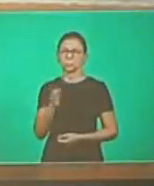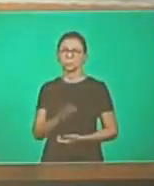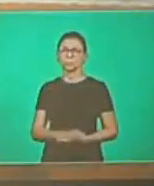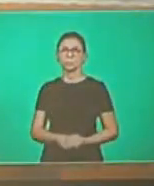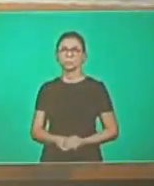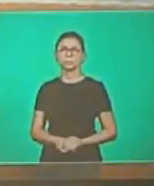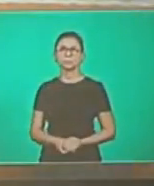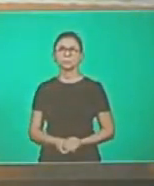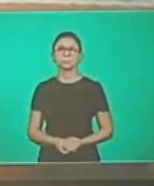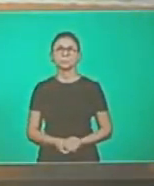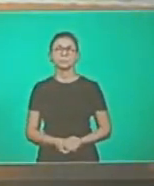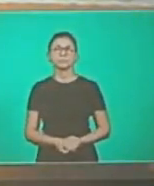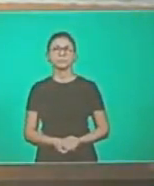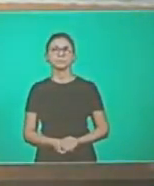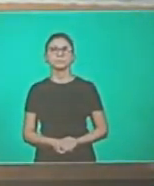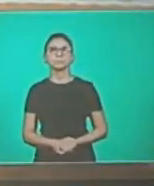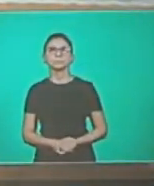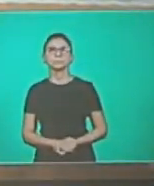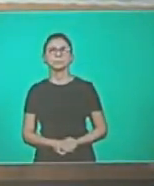So the last